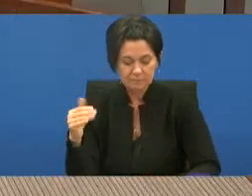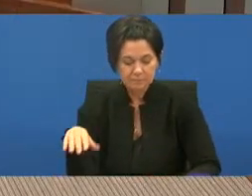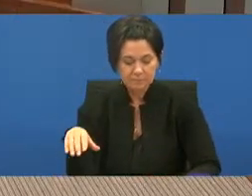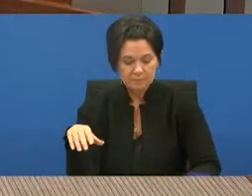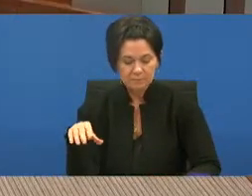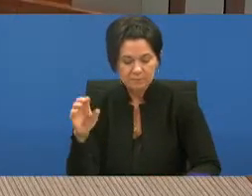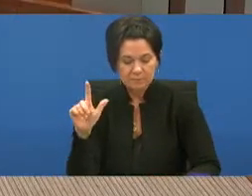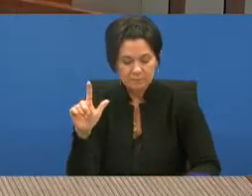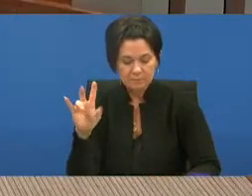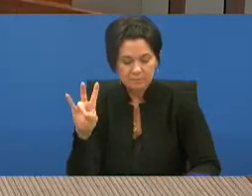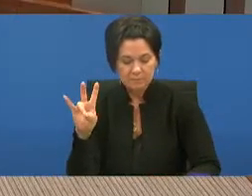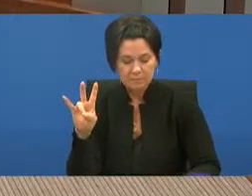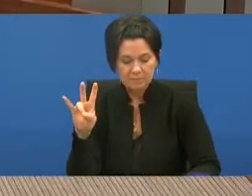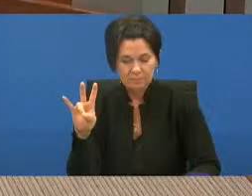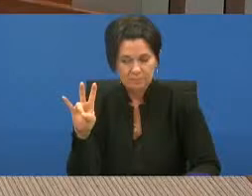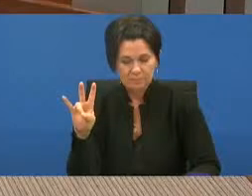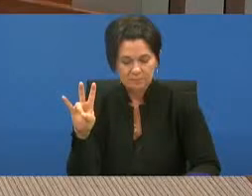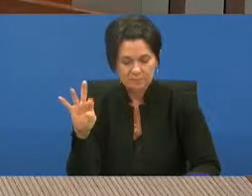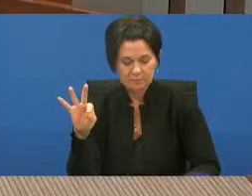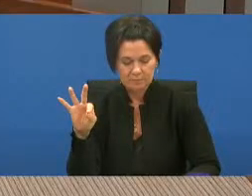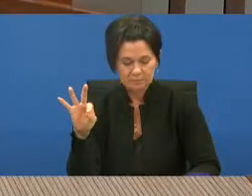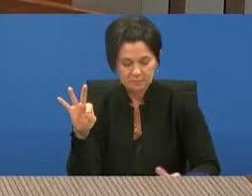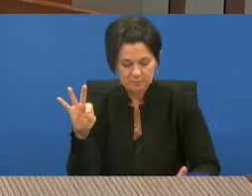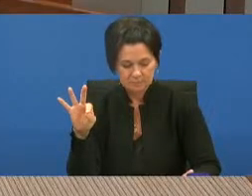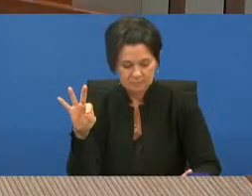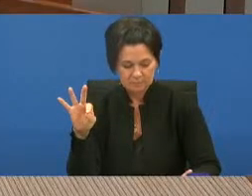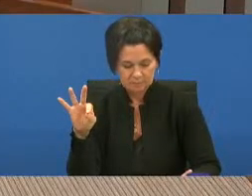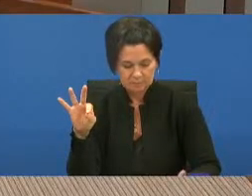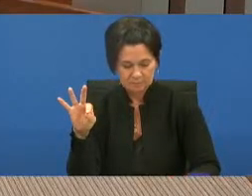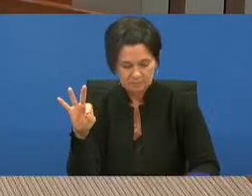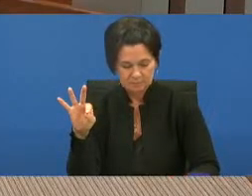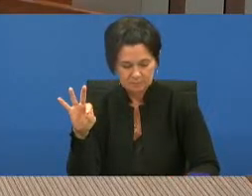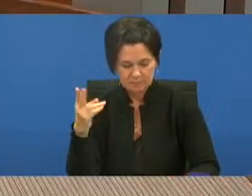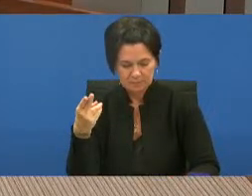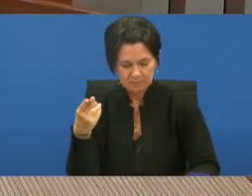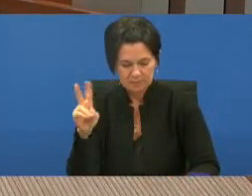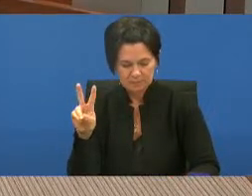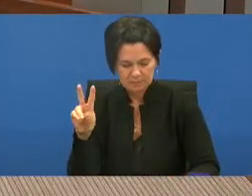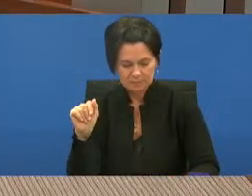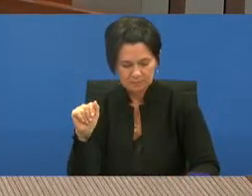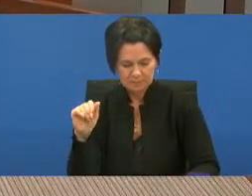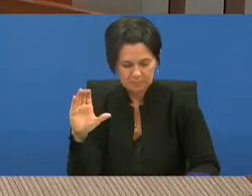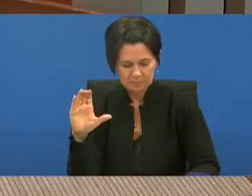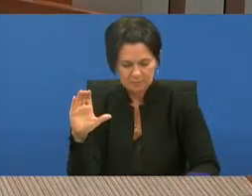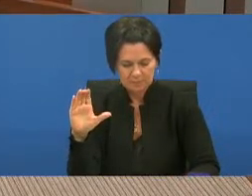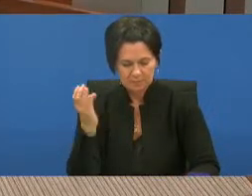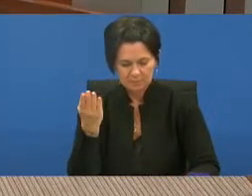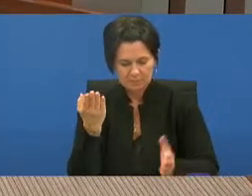Final acceptance is 79.